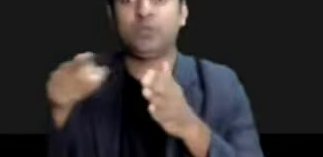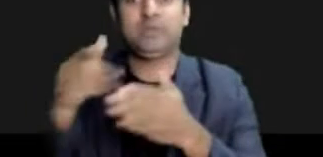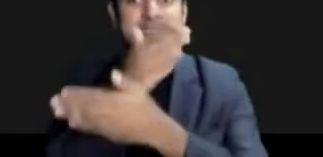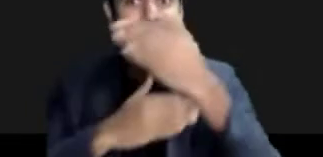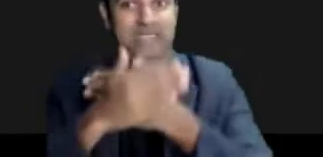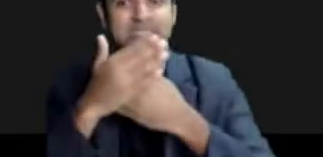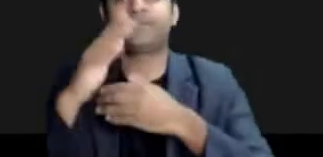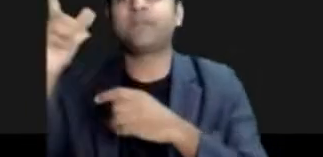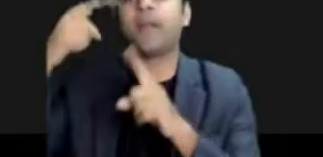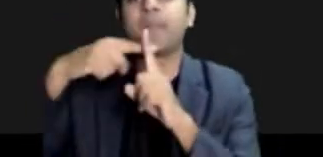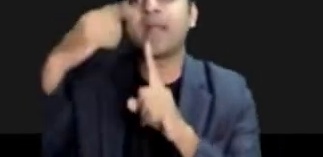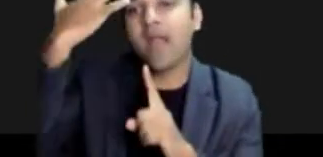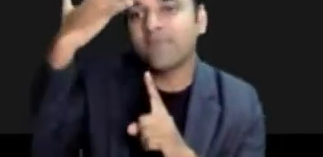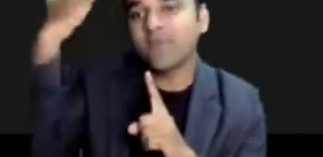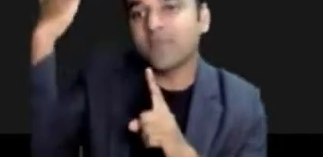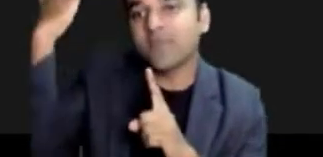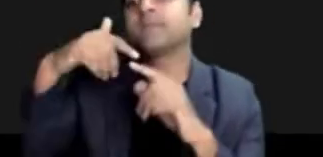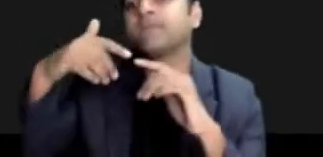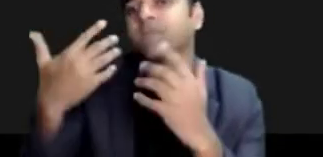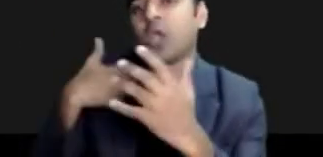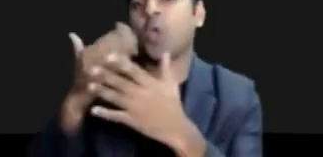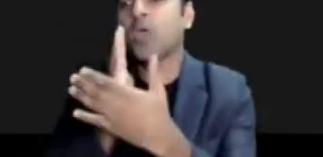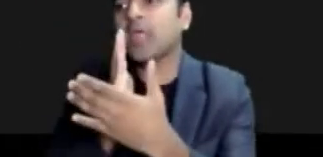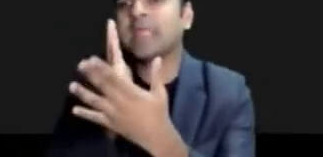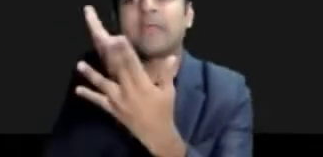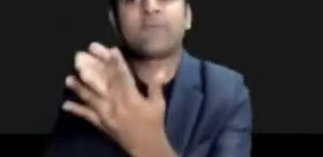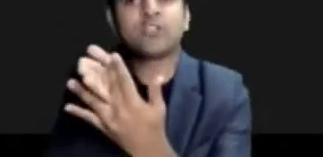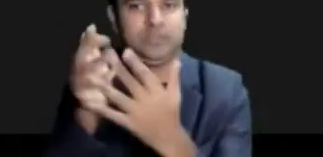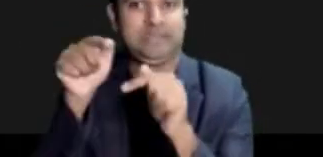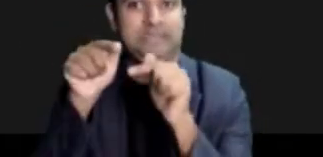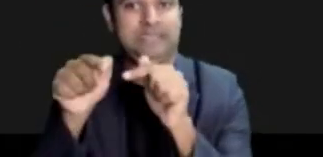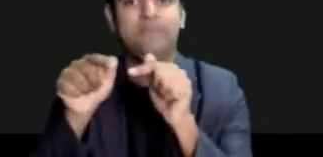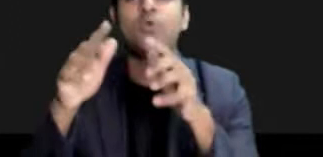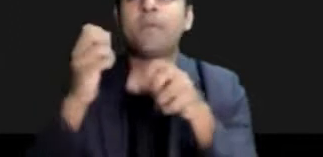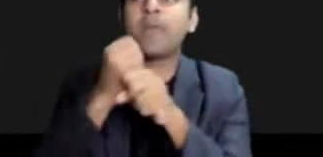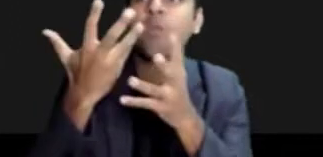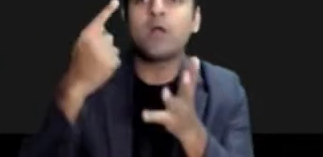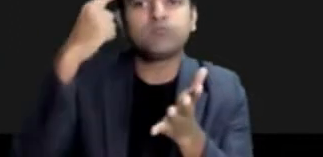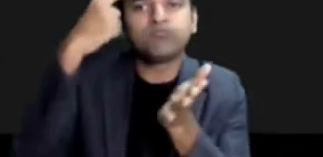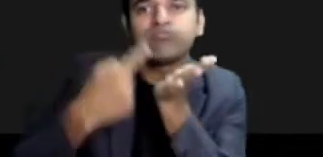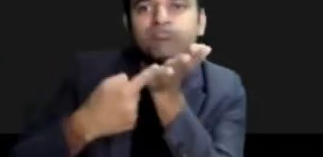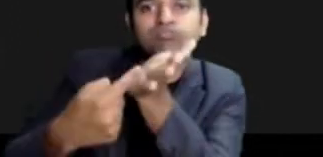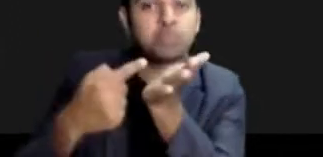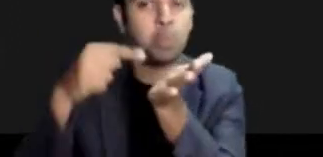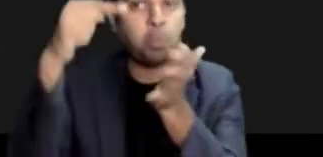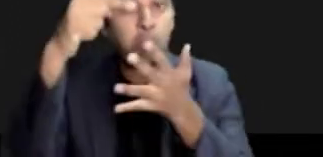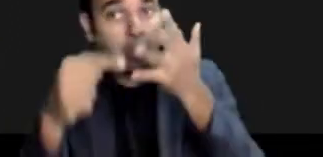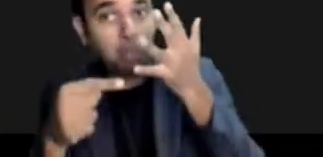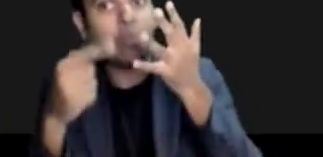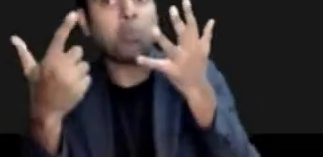Our session will be divided into two main speaker sessions, panels. The first panel will be start